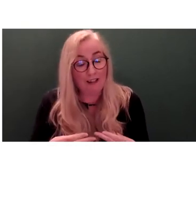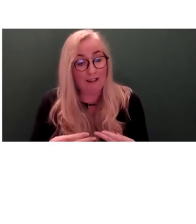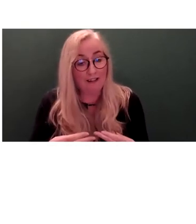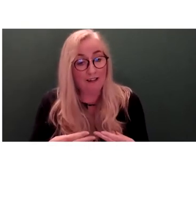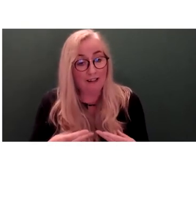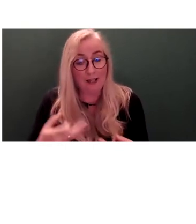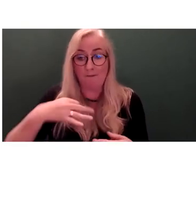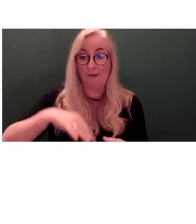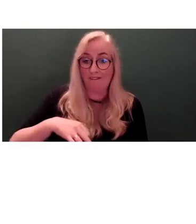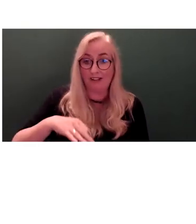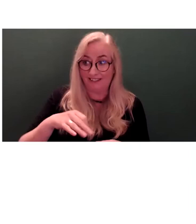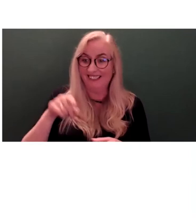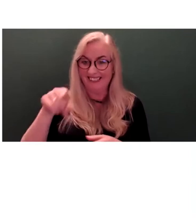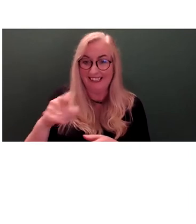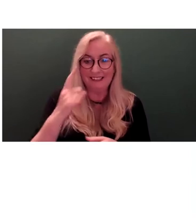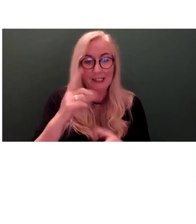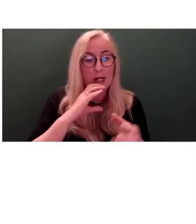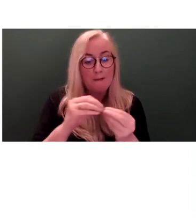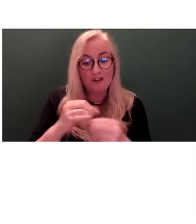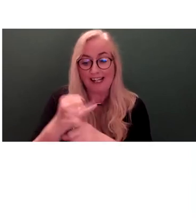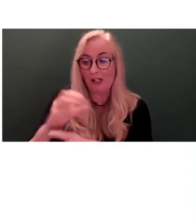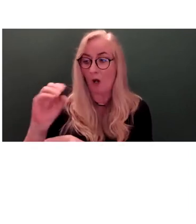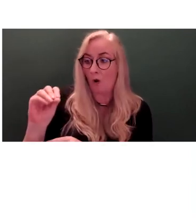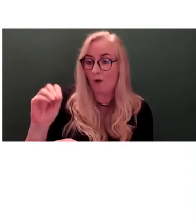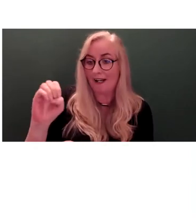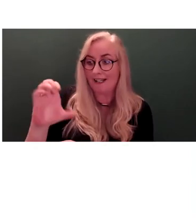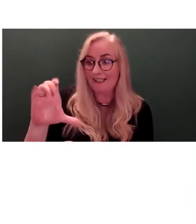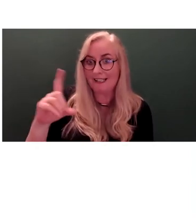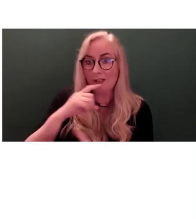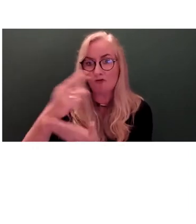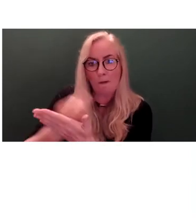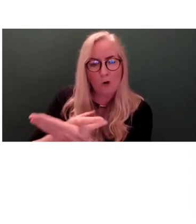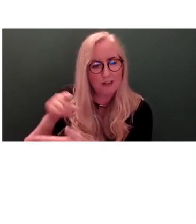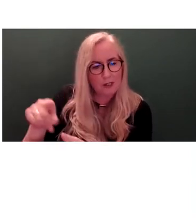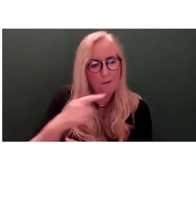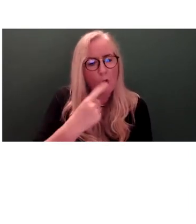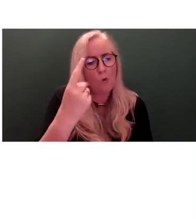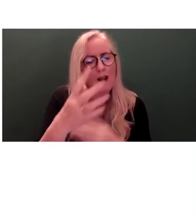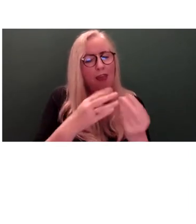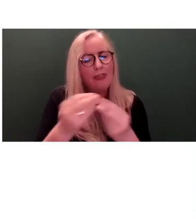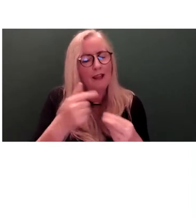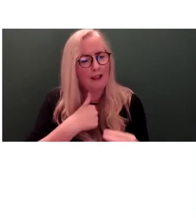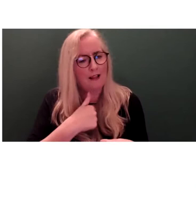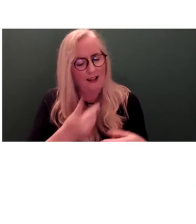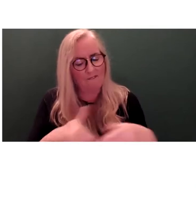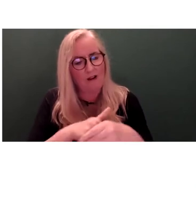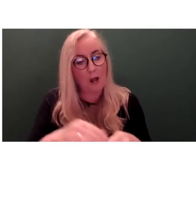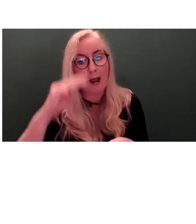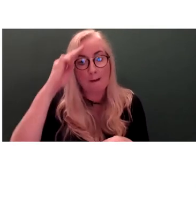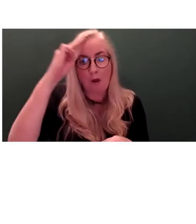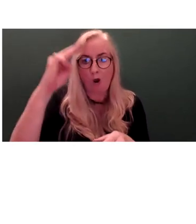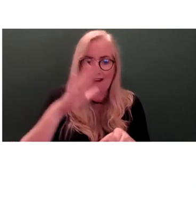the OECD report in particular. You know, one of the things that IBEX has been involved with is the Employers for